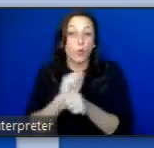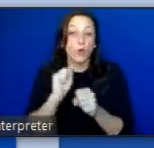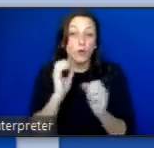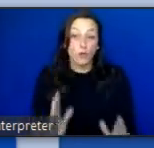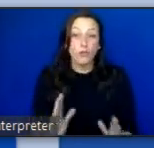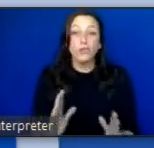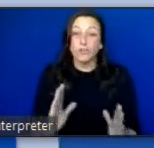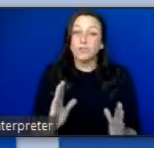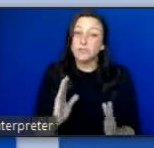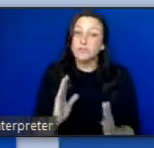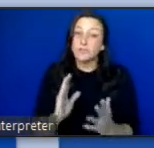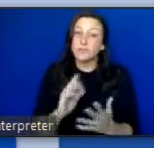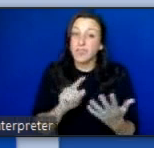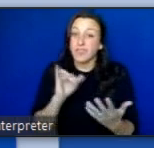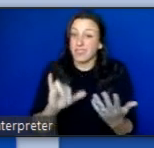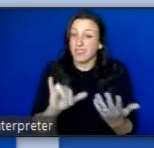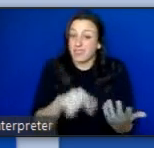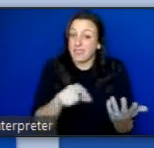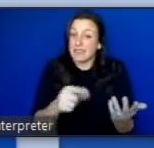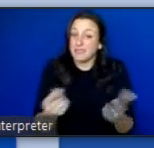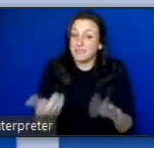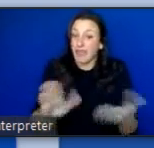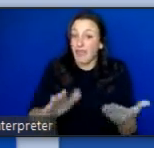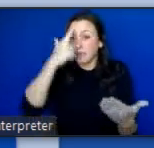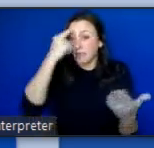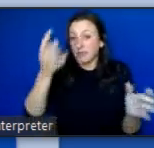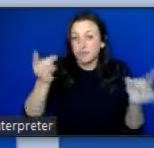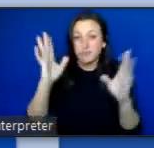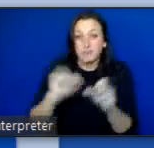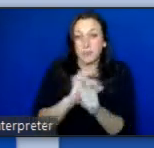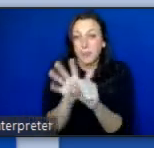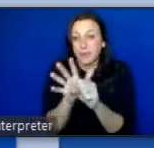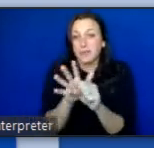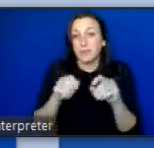terrible pandemic. Next slide, please.